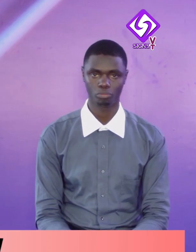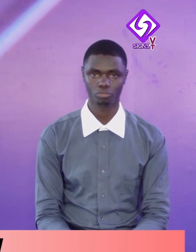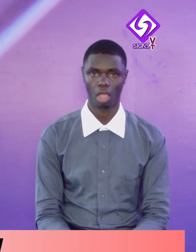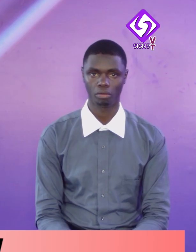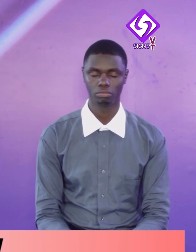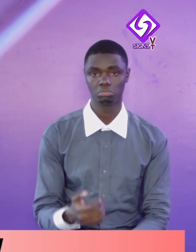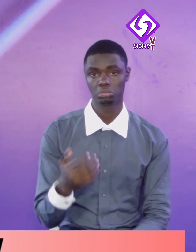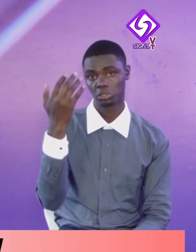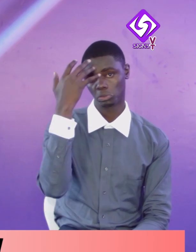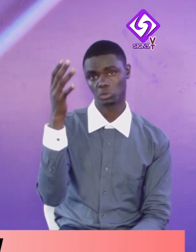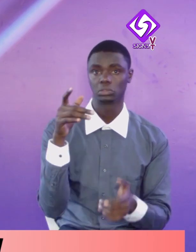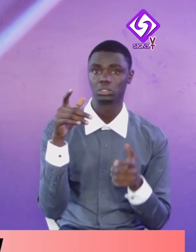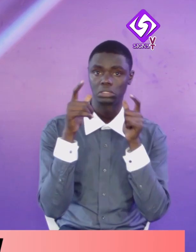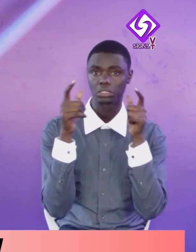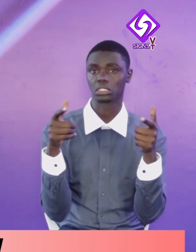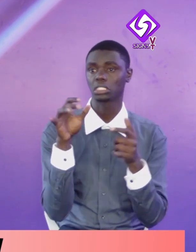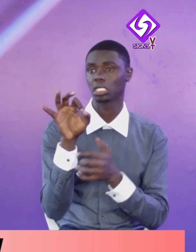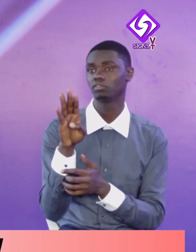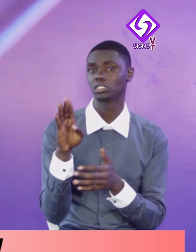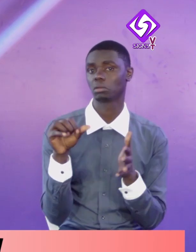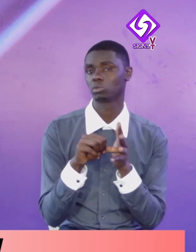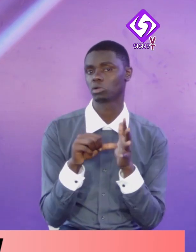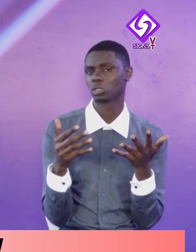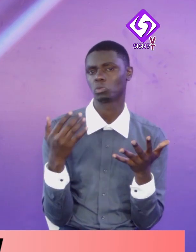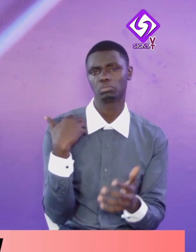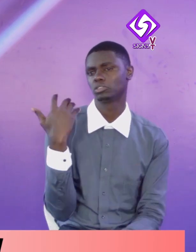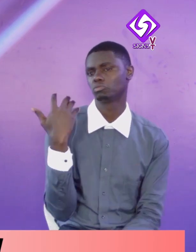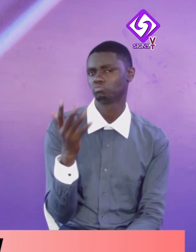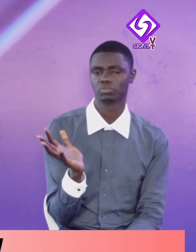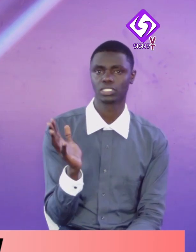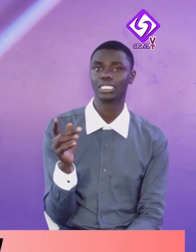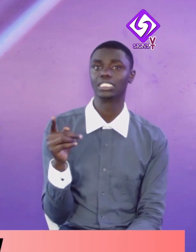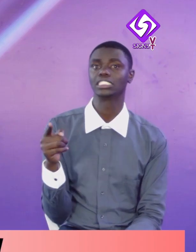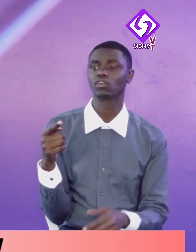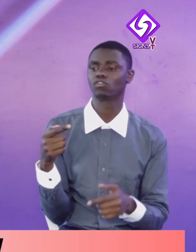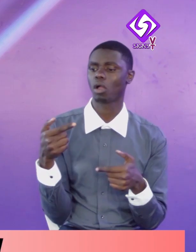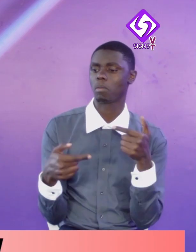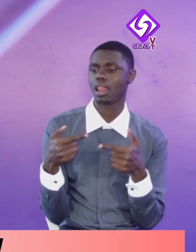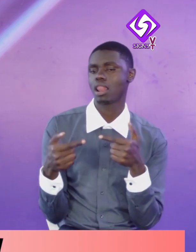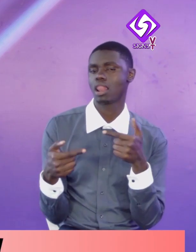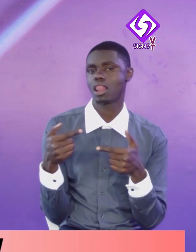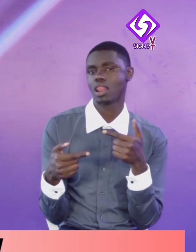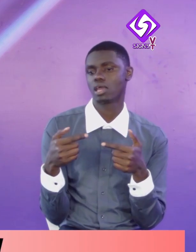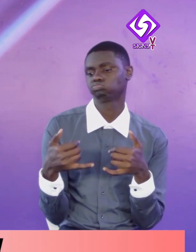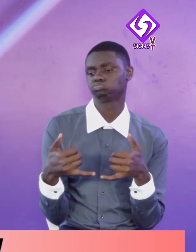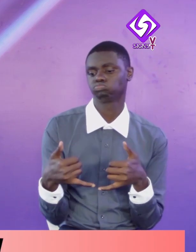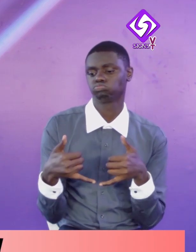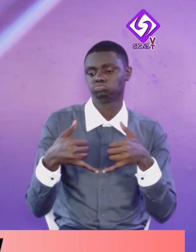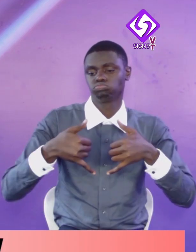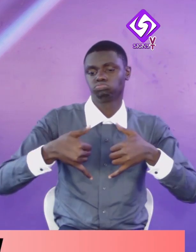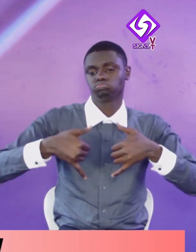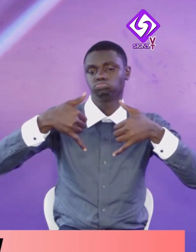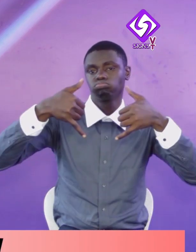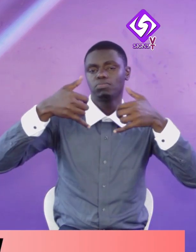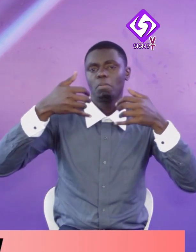know what's wrong with Tusker FC. They've been title contenders like in the very